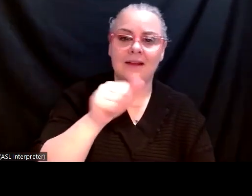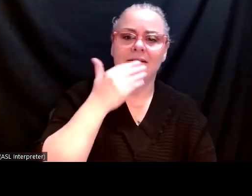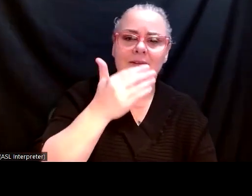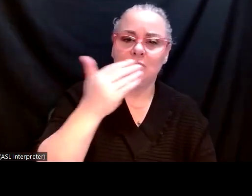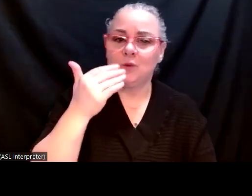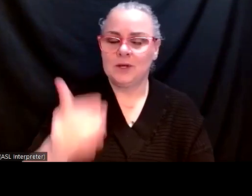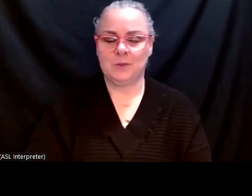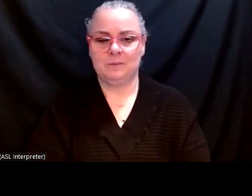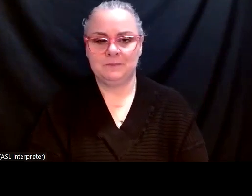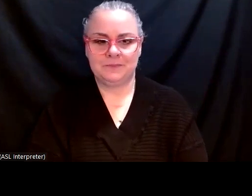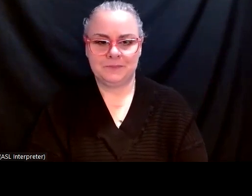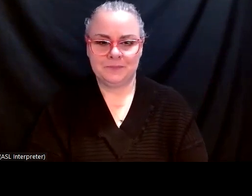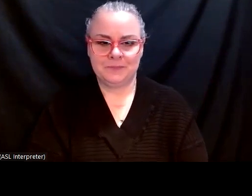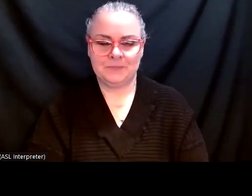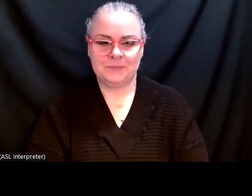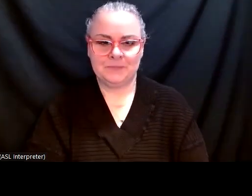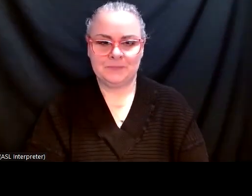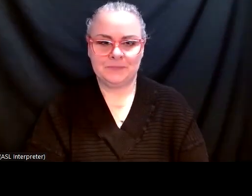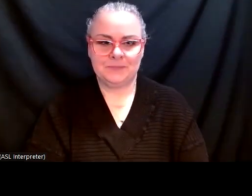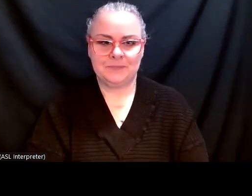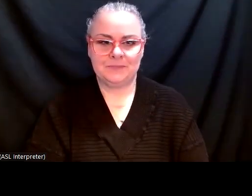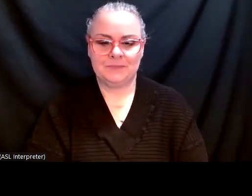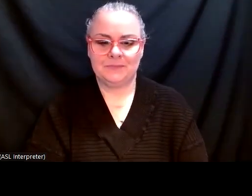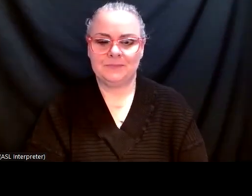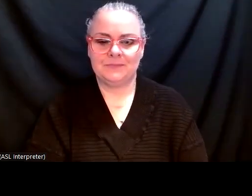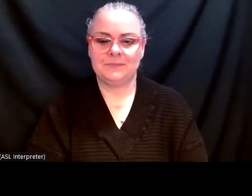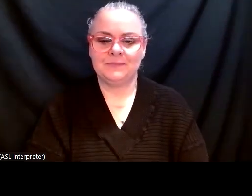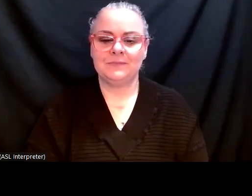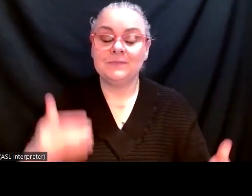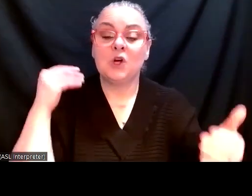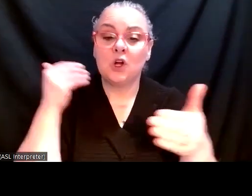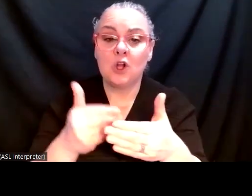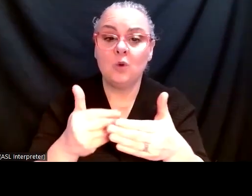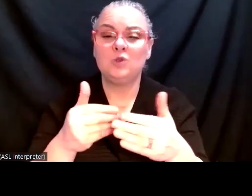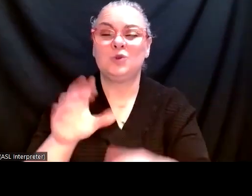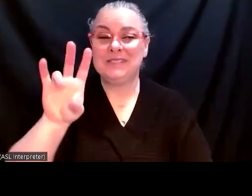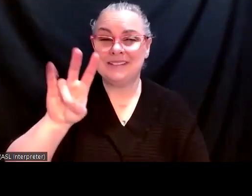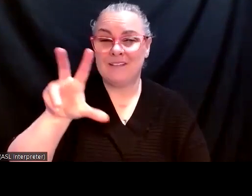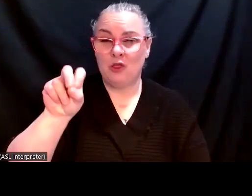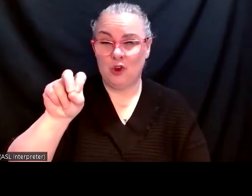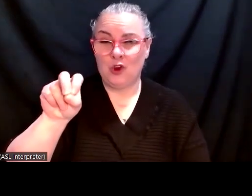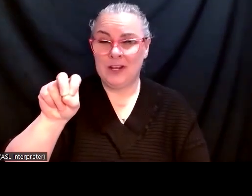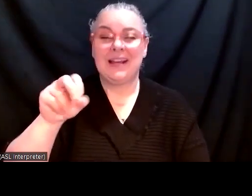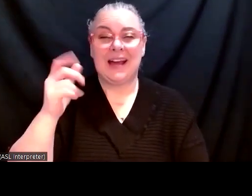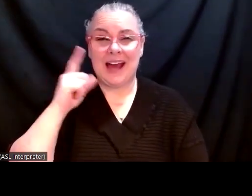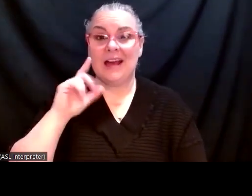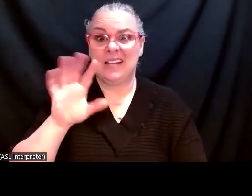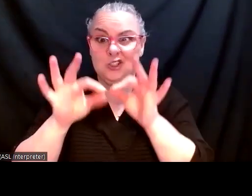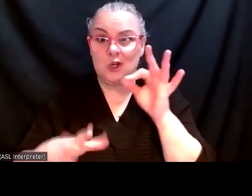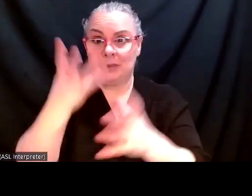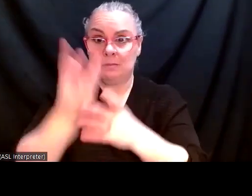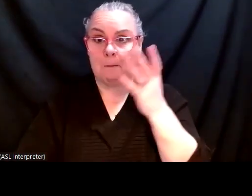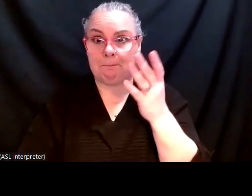Thank you, Secretary. Yeah, we're getting close to 7:30, and I know we will lose our